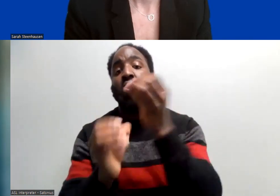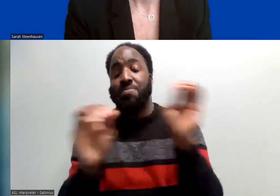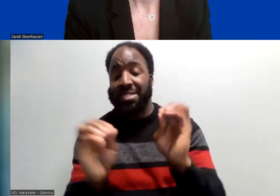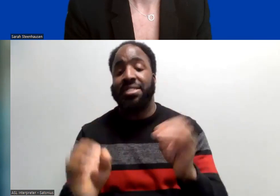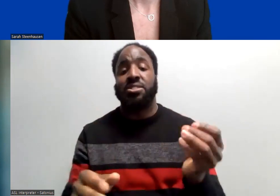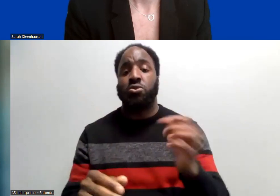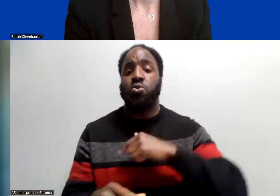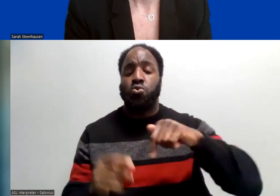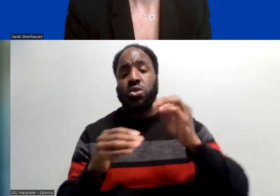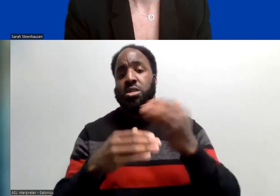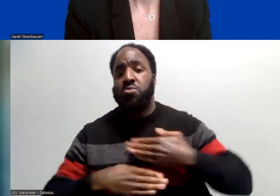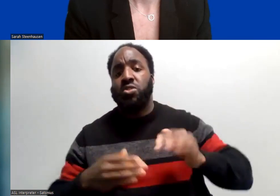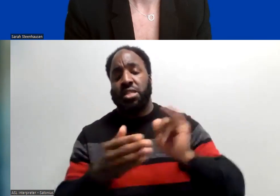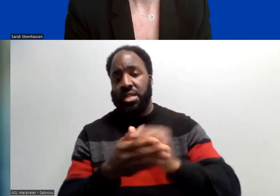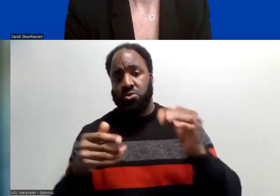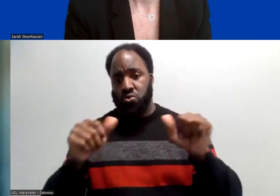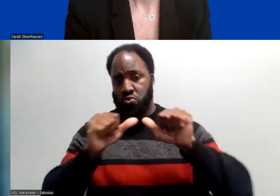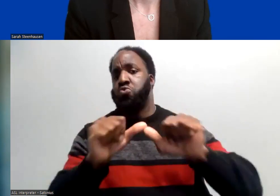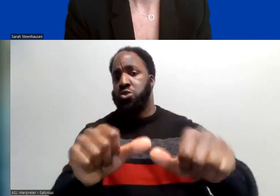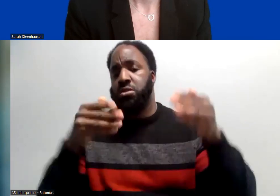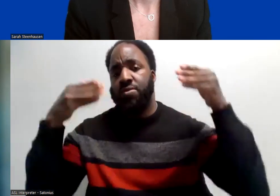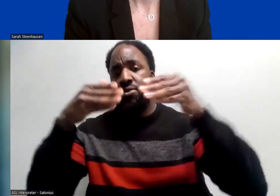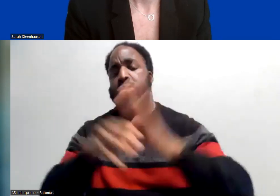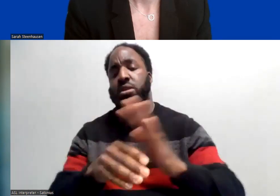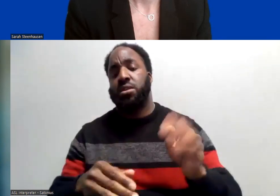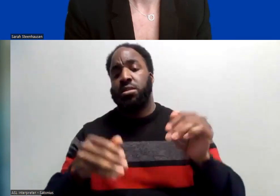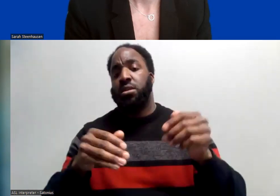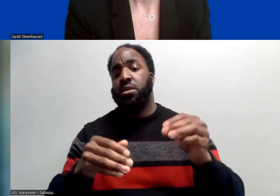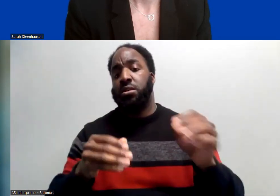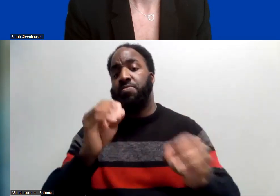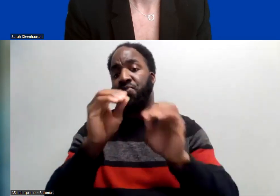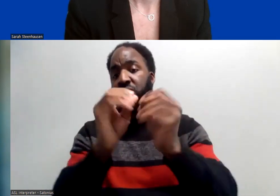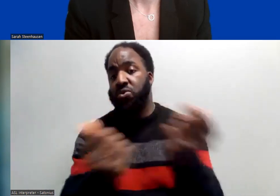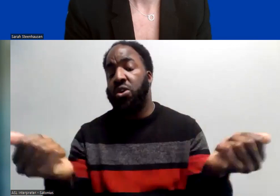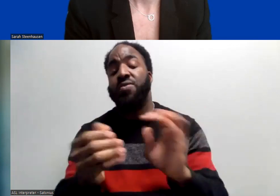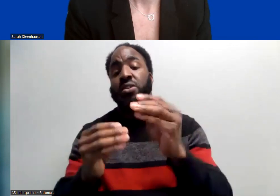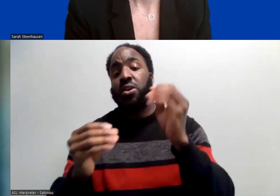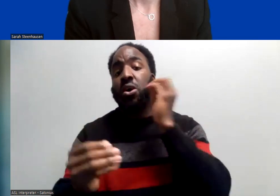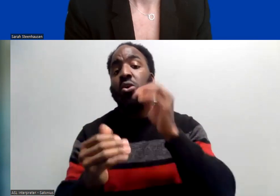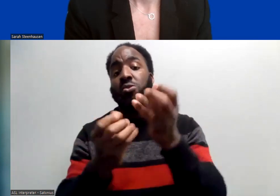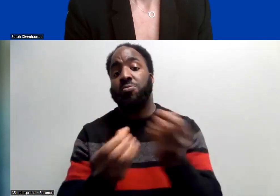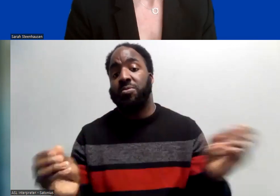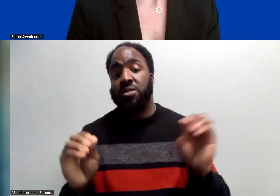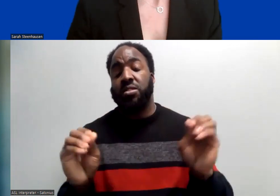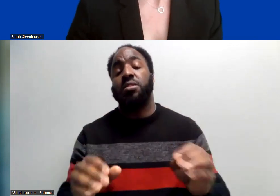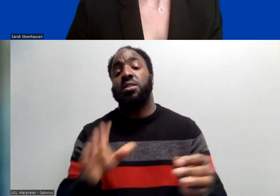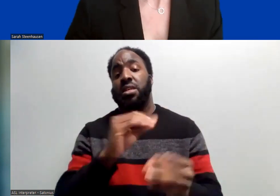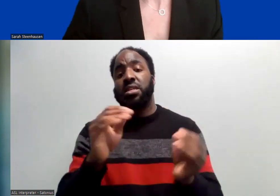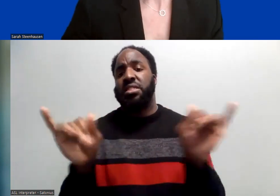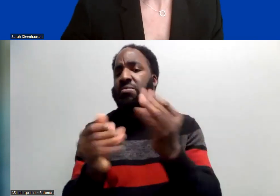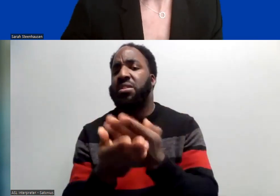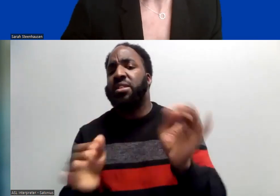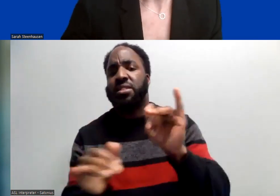appreciate that there's a continued focus in these initiatives on homelessness. And some similar themes as before, like we need even